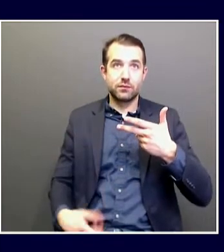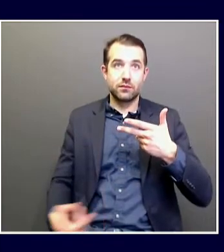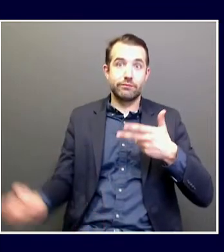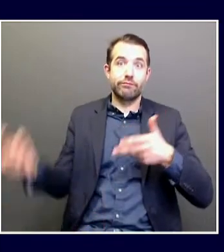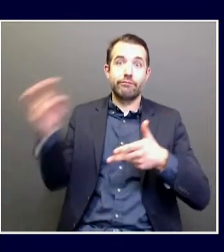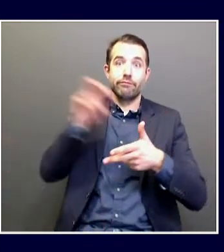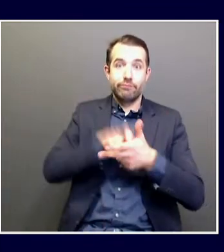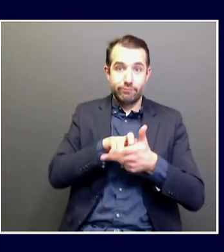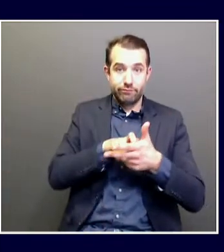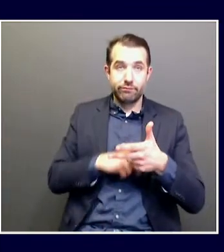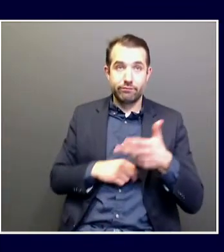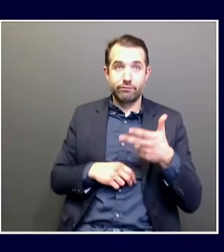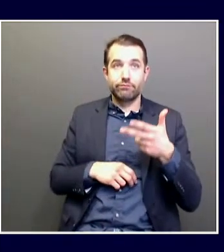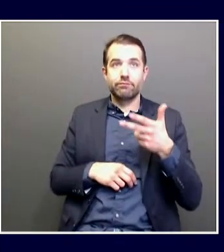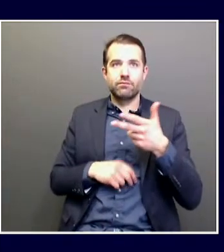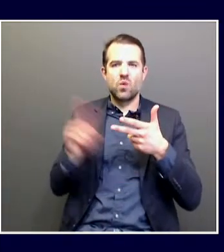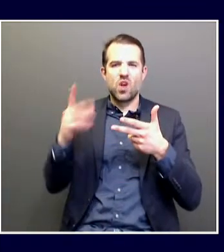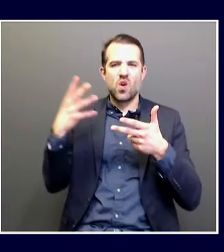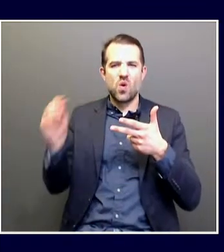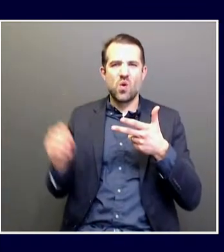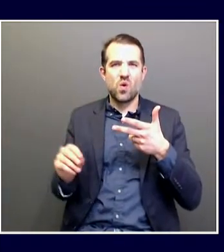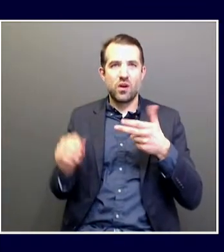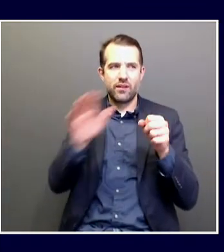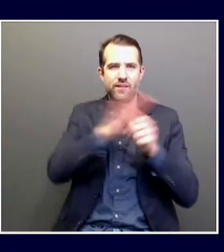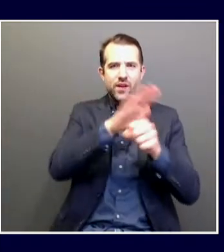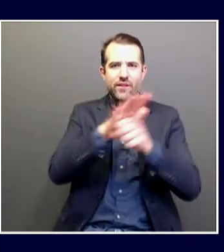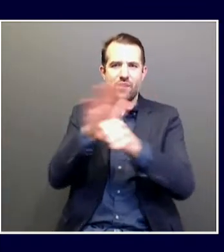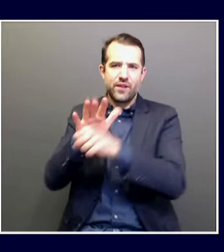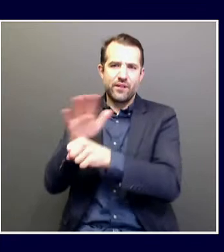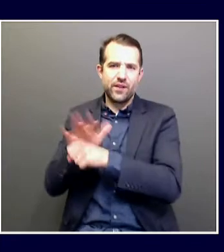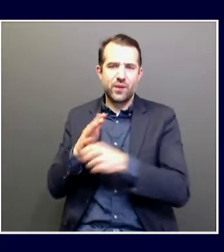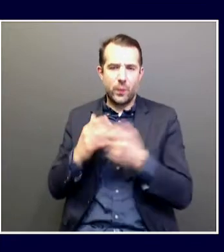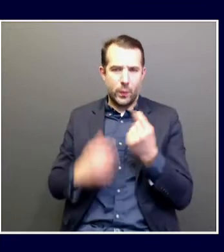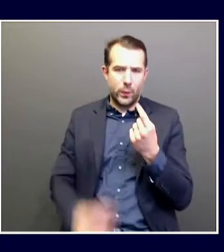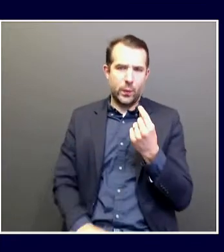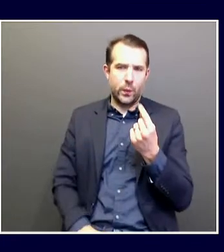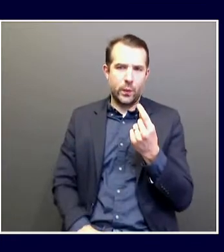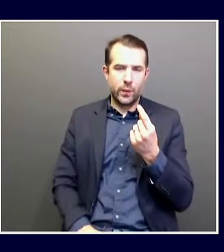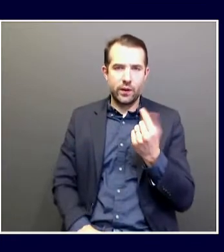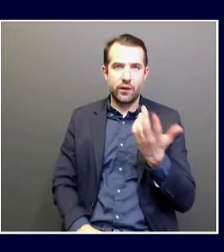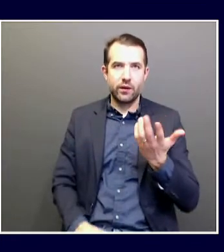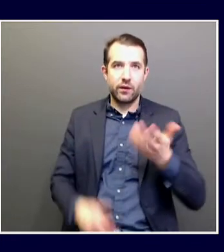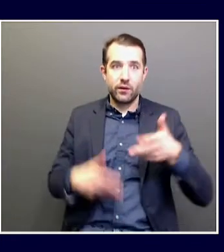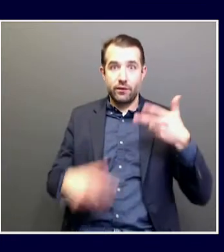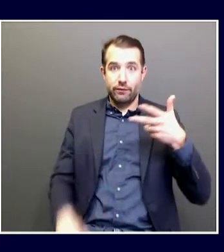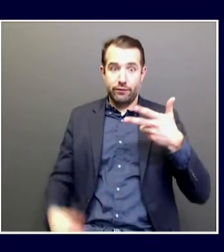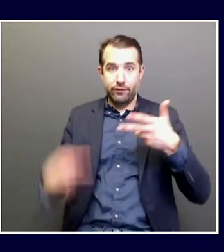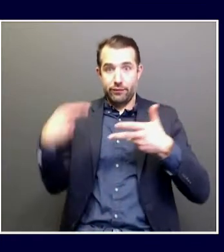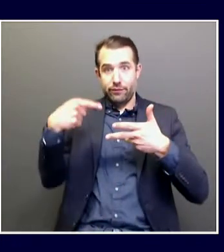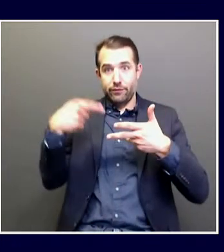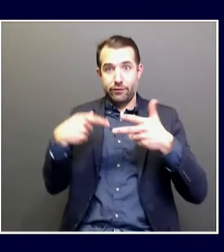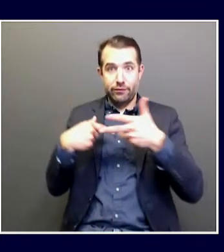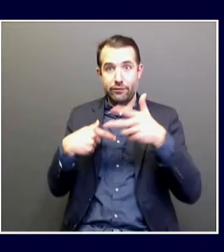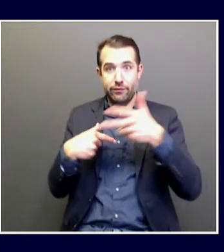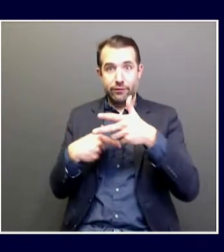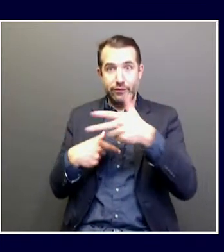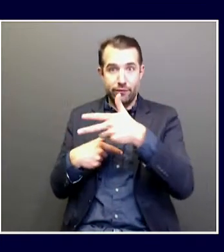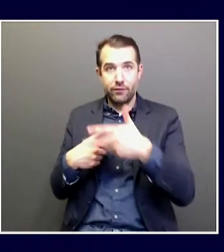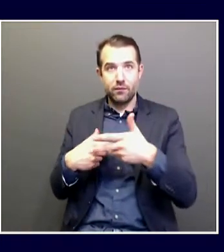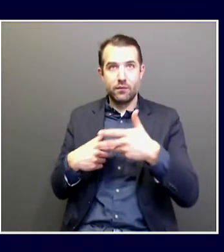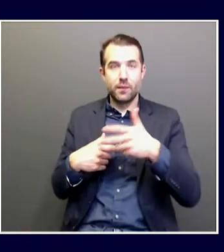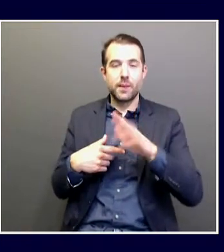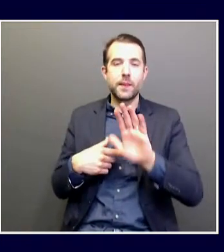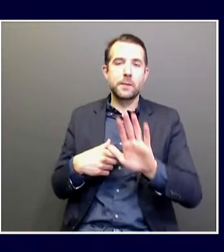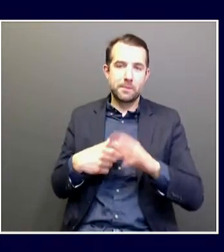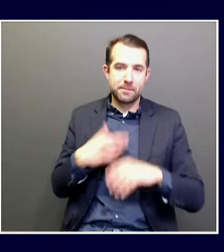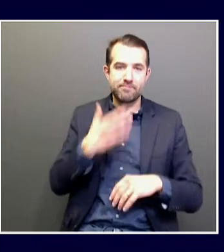do? Maybe I'll answer that question, which is we are hard at work on the protocols for